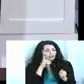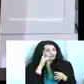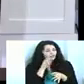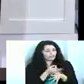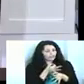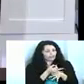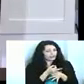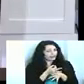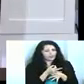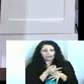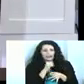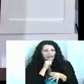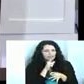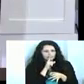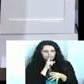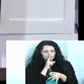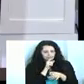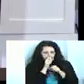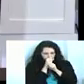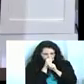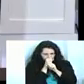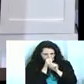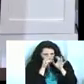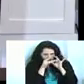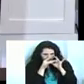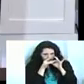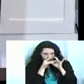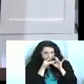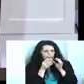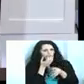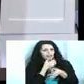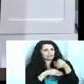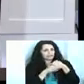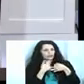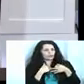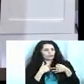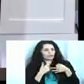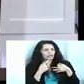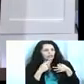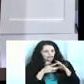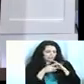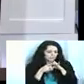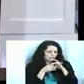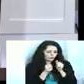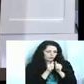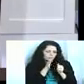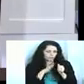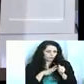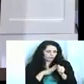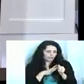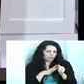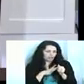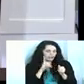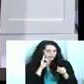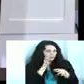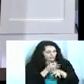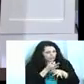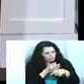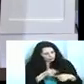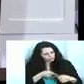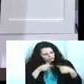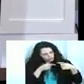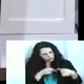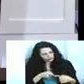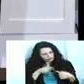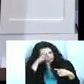story to themselves. We connect our lives with women of faith who have struggled in a patriarchal system. We